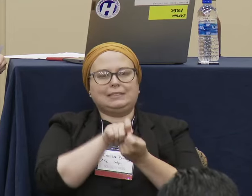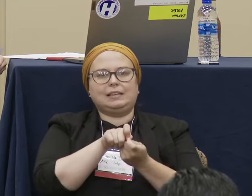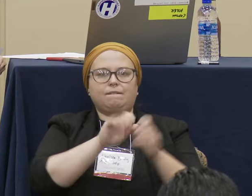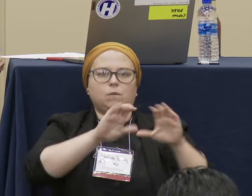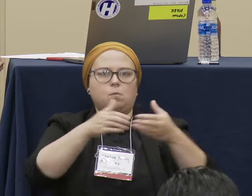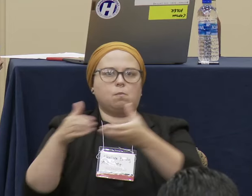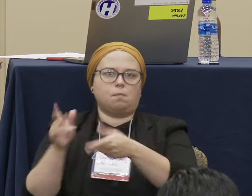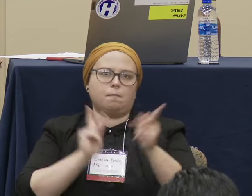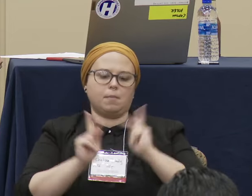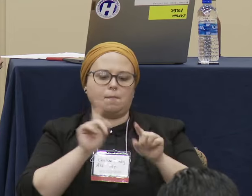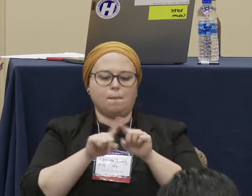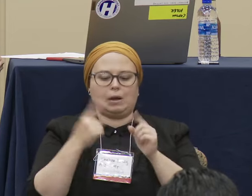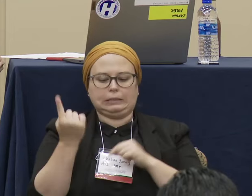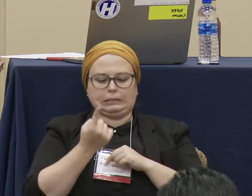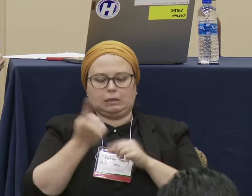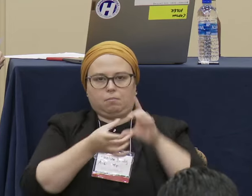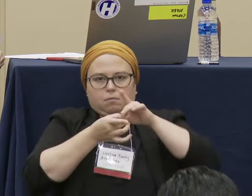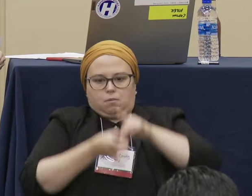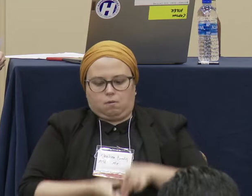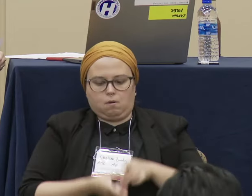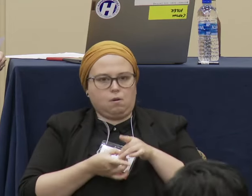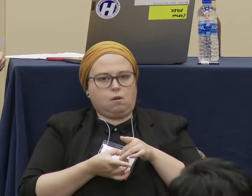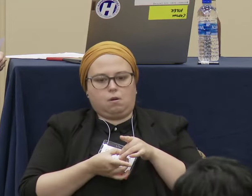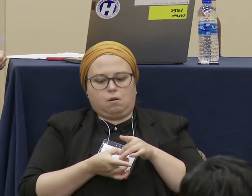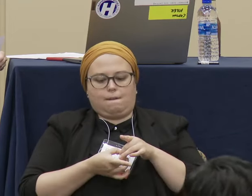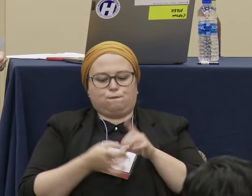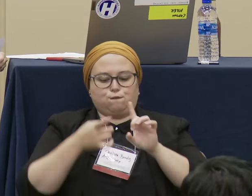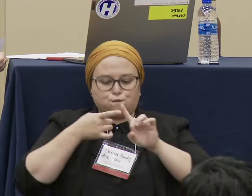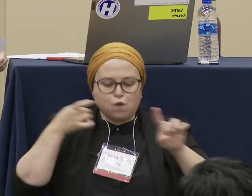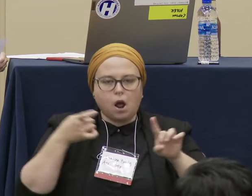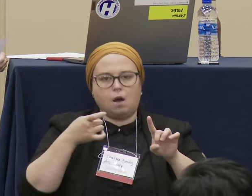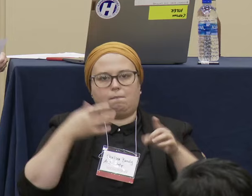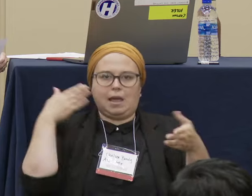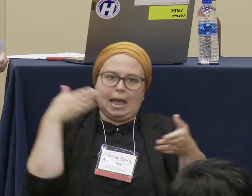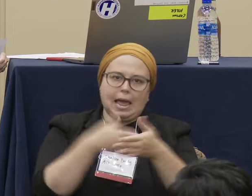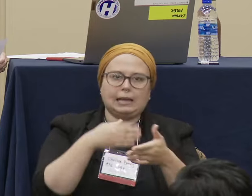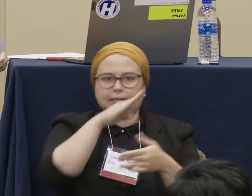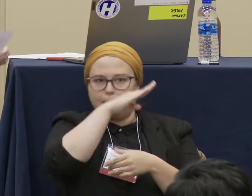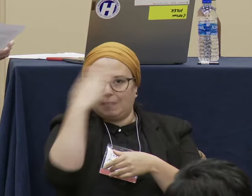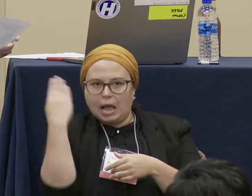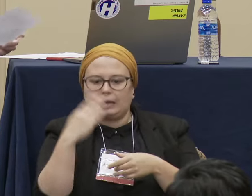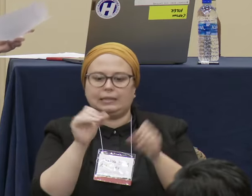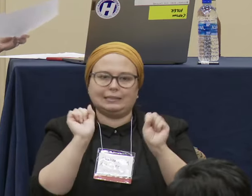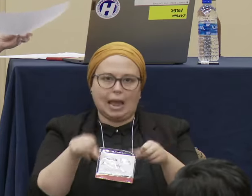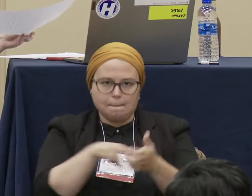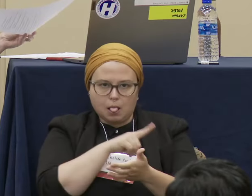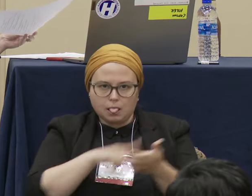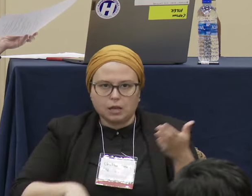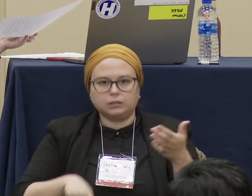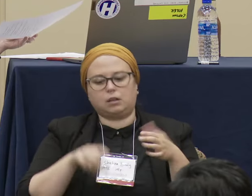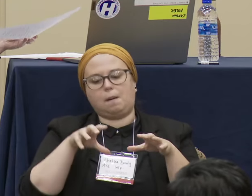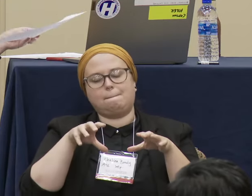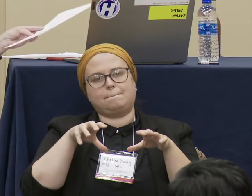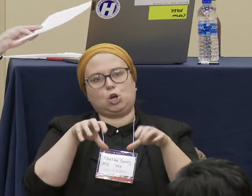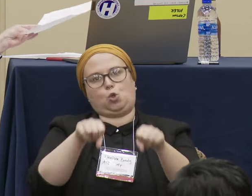was constructed on anti-blackness, ableism, and colonialism.